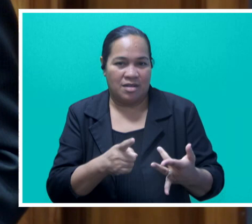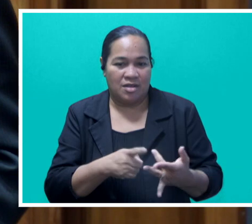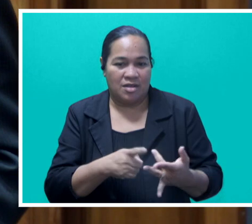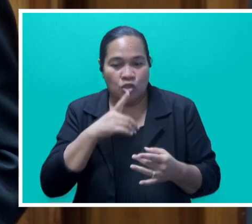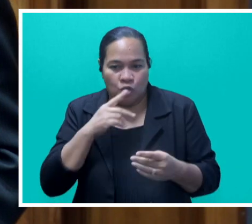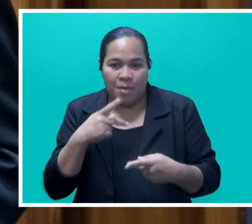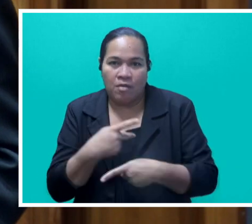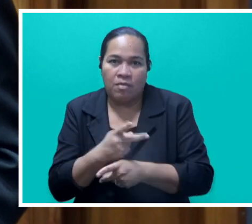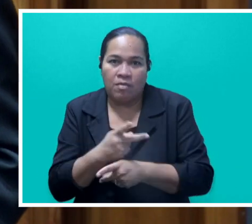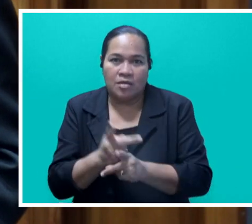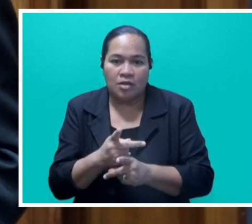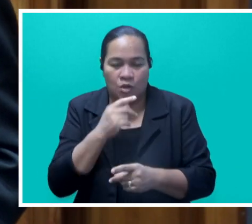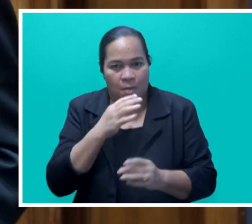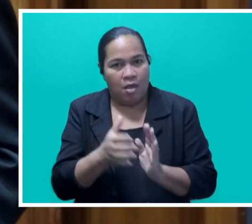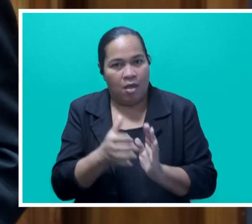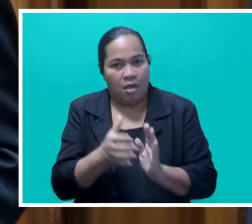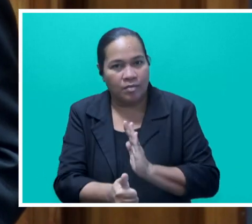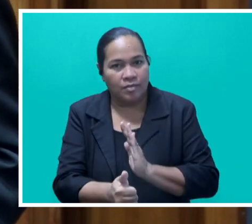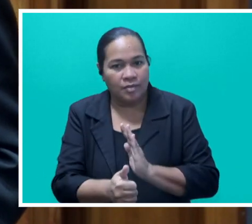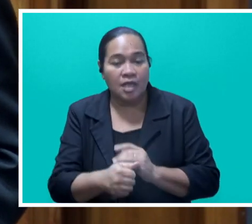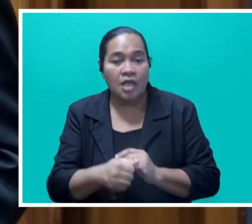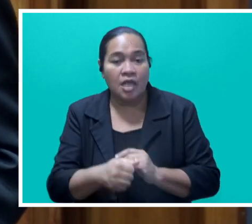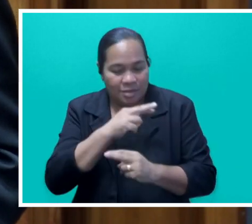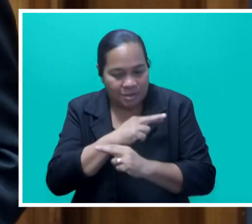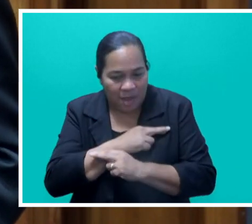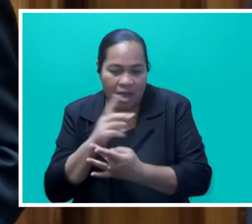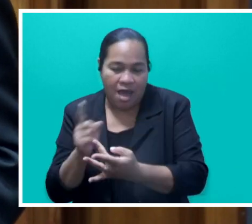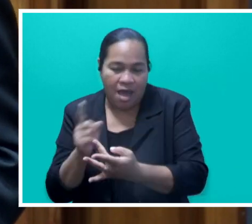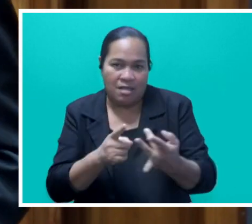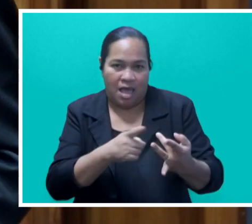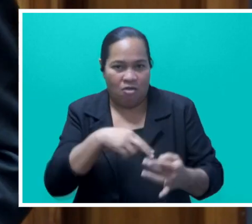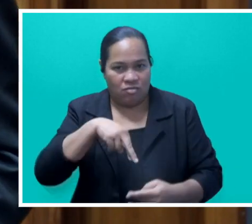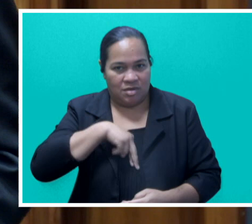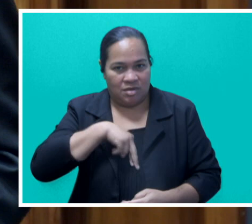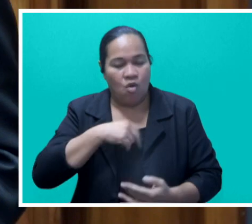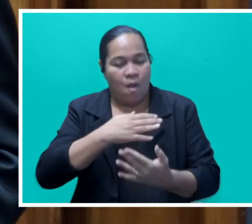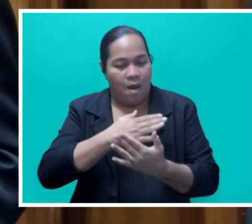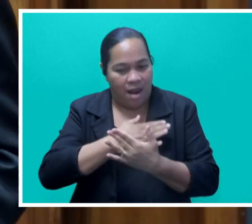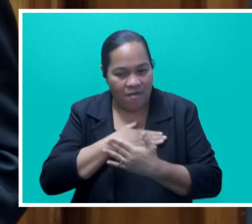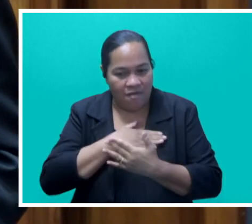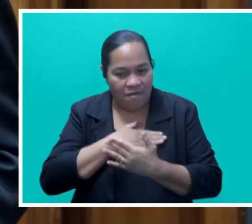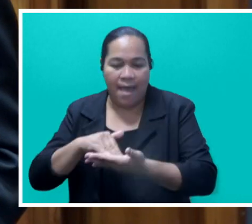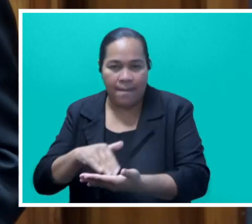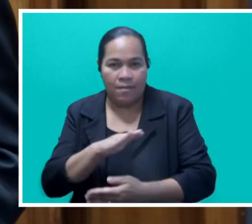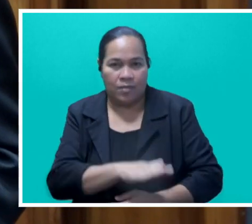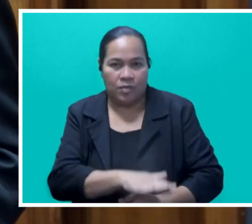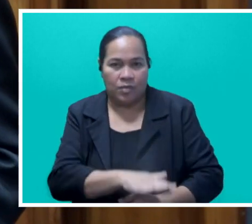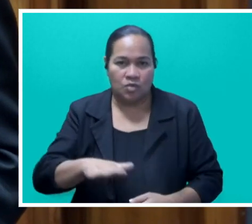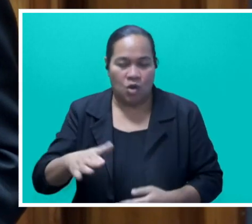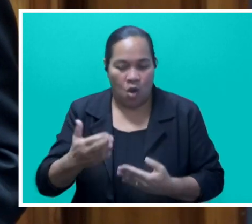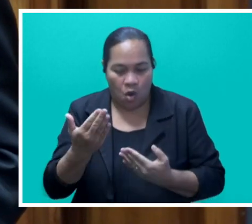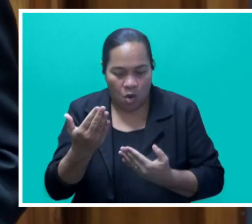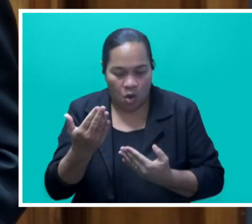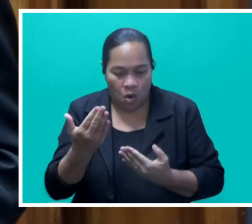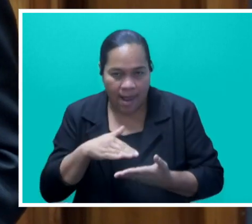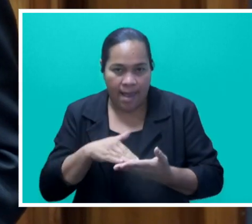and competent, to respect the religious beliefs of others, to love and help children, honor and help